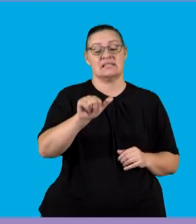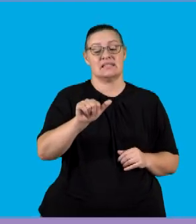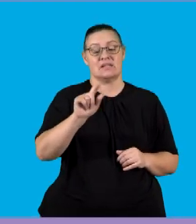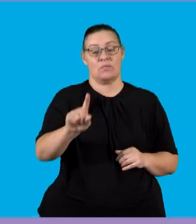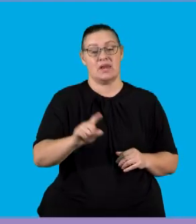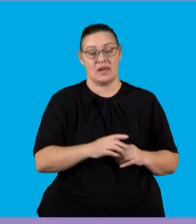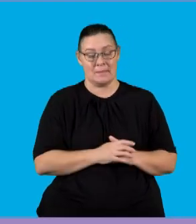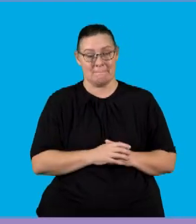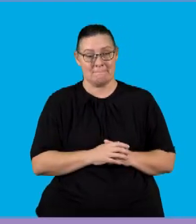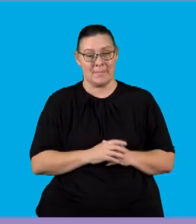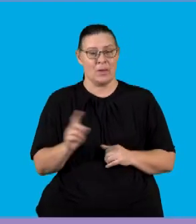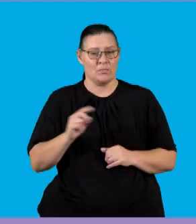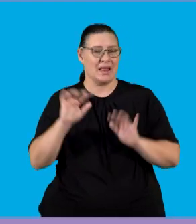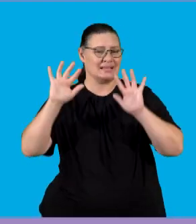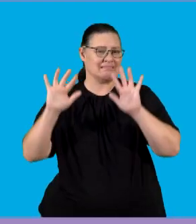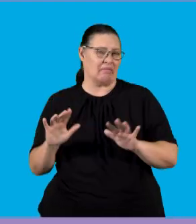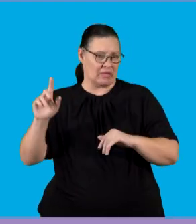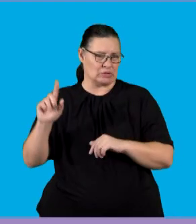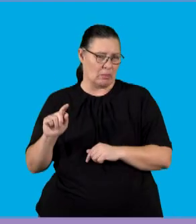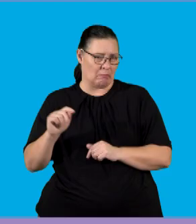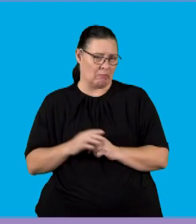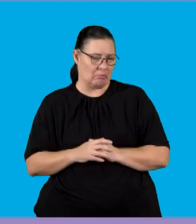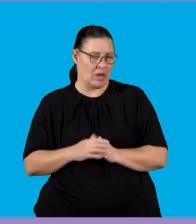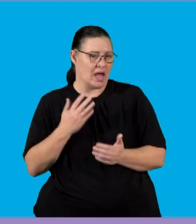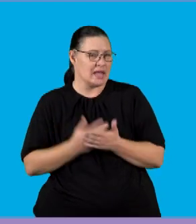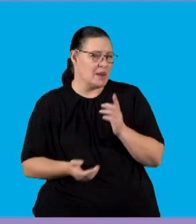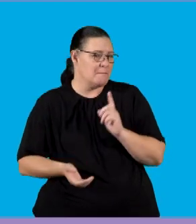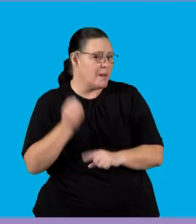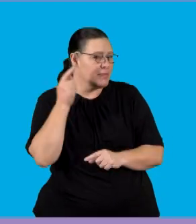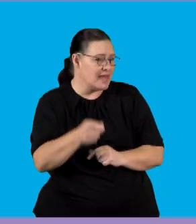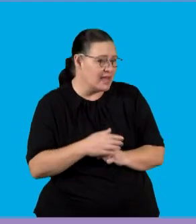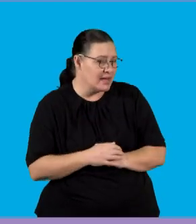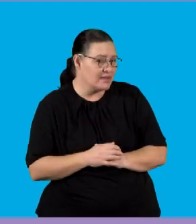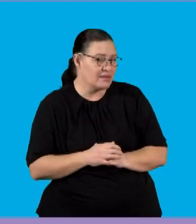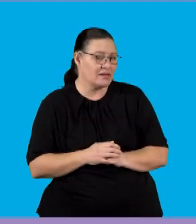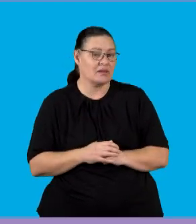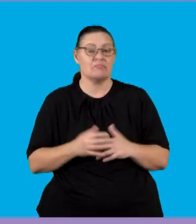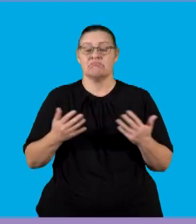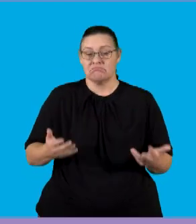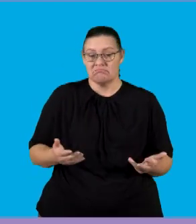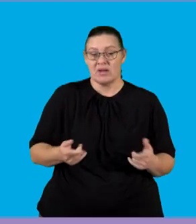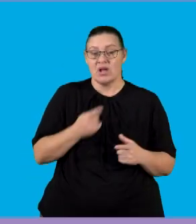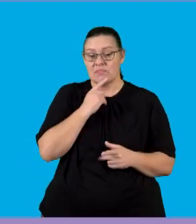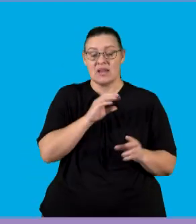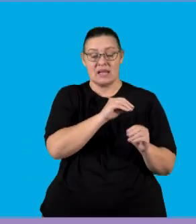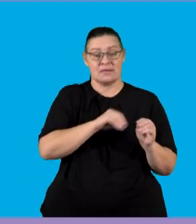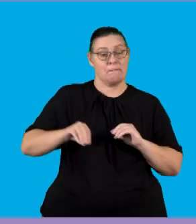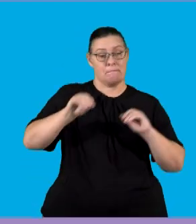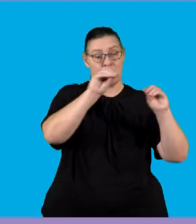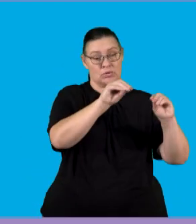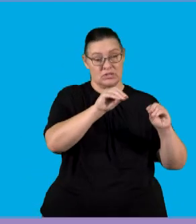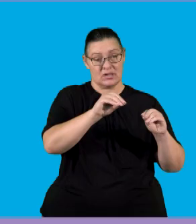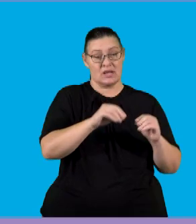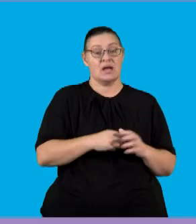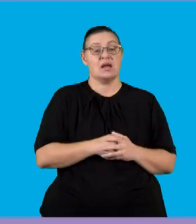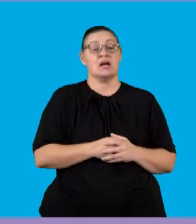6,561. What about the 10th term? Do you think you can find the answer to that? Well, if we substitute 10 in the place of